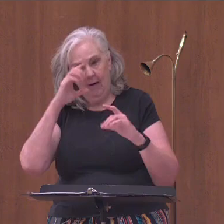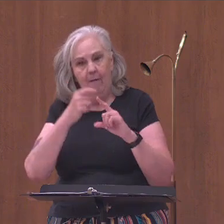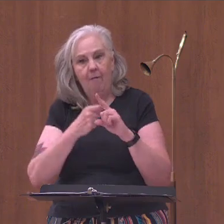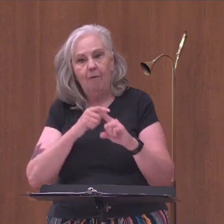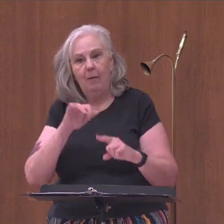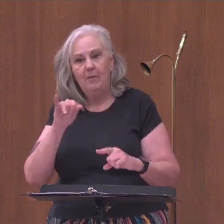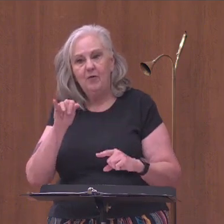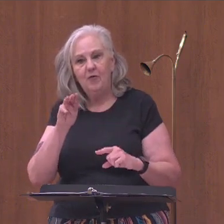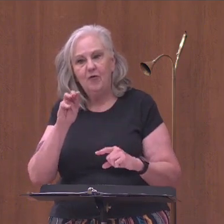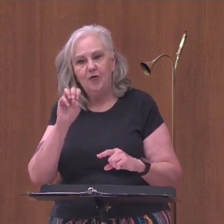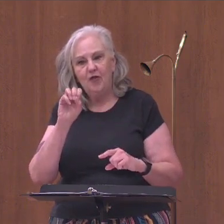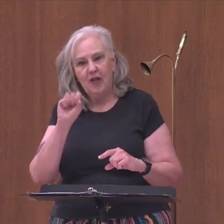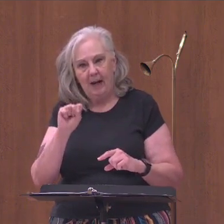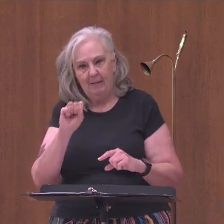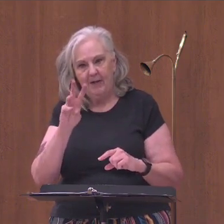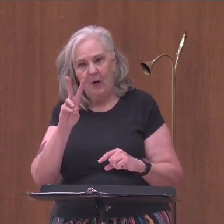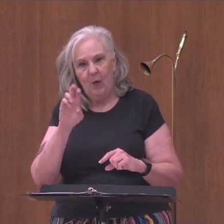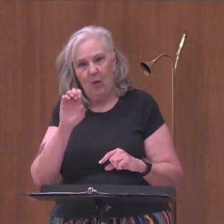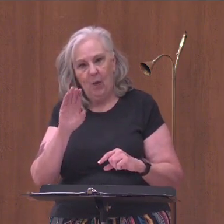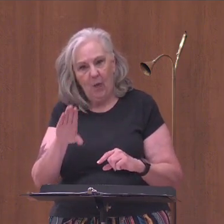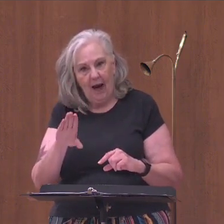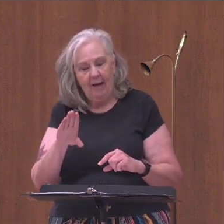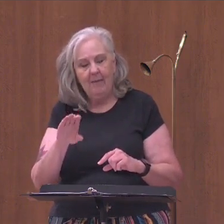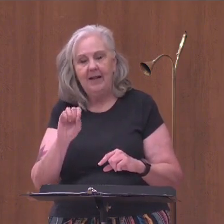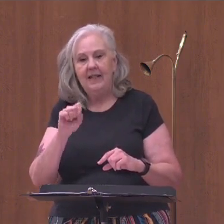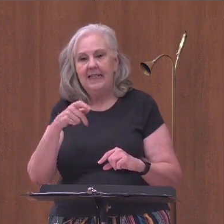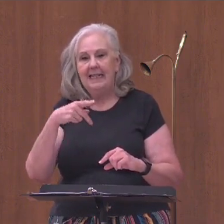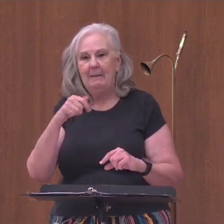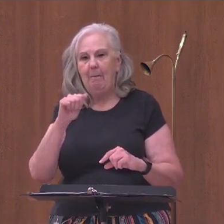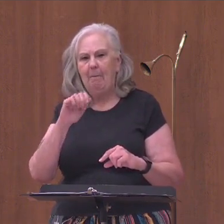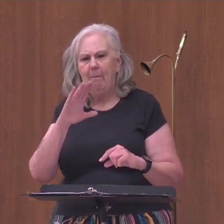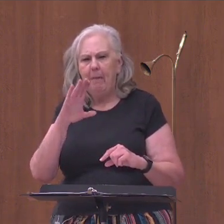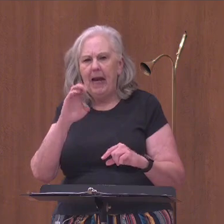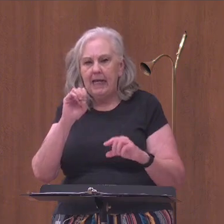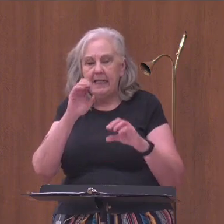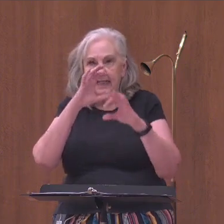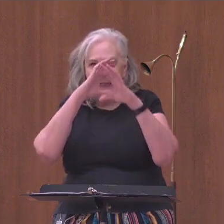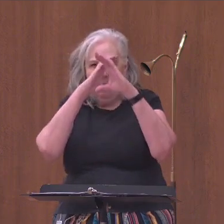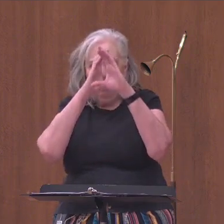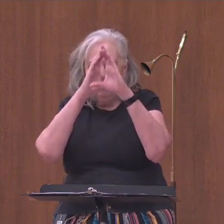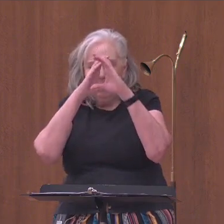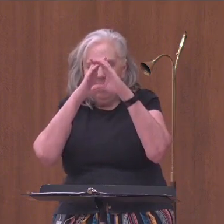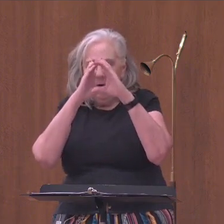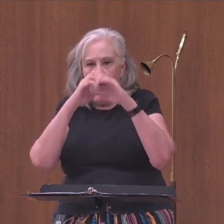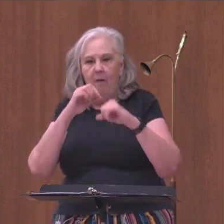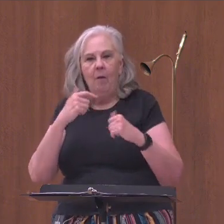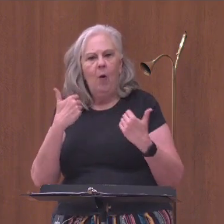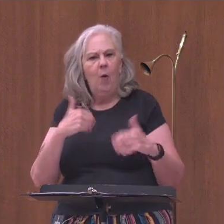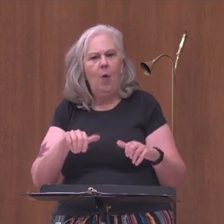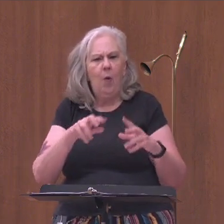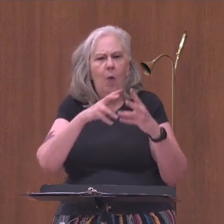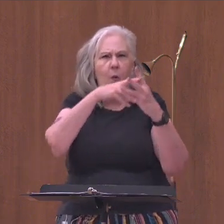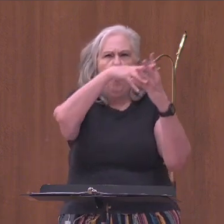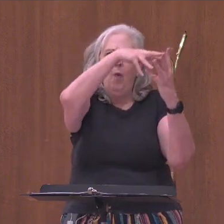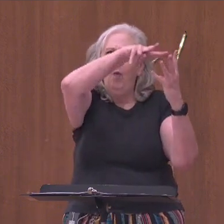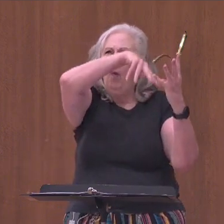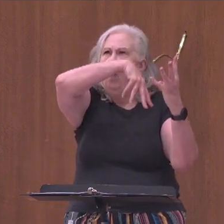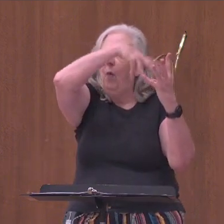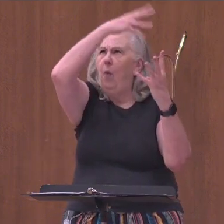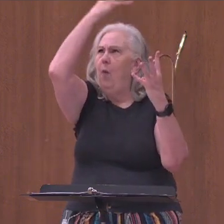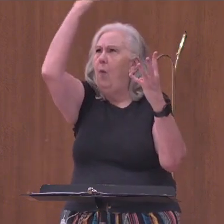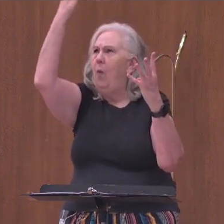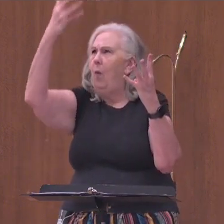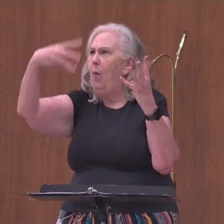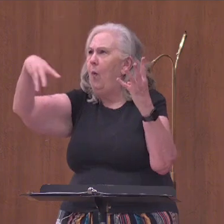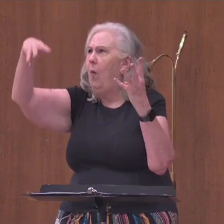Space Telescope. Crisp, colorful images of galaxies, nebulae, and ancient